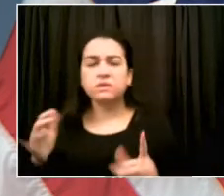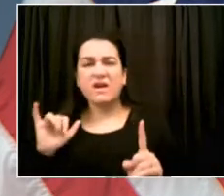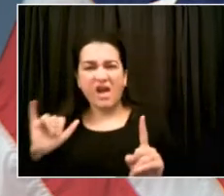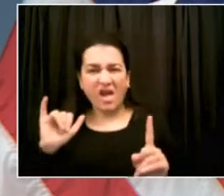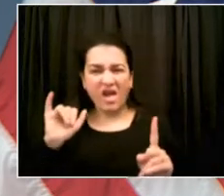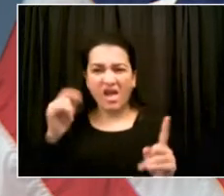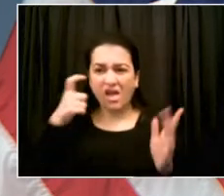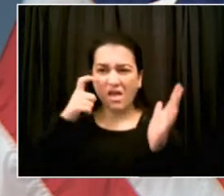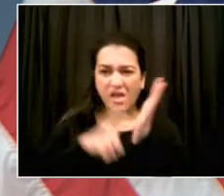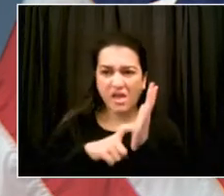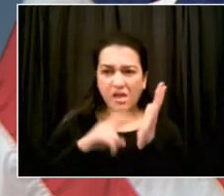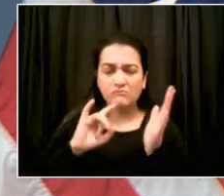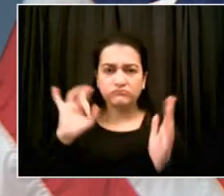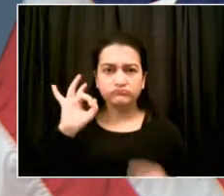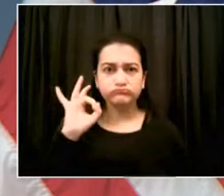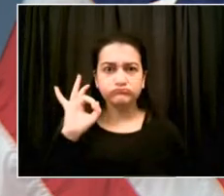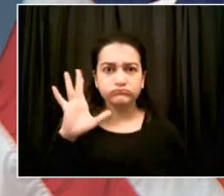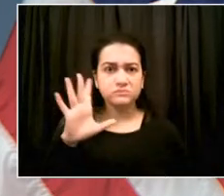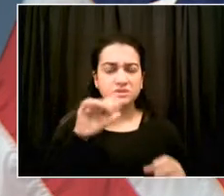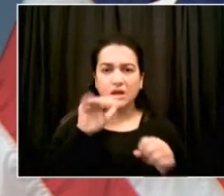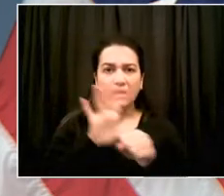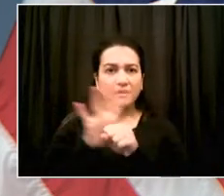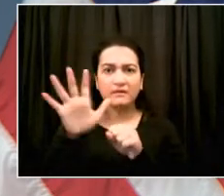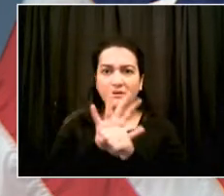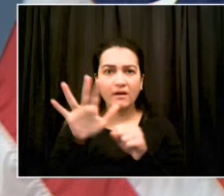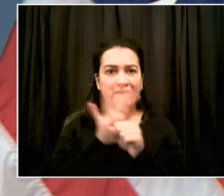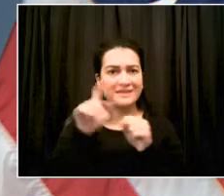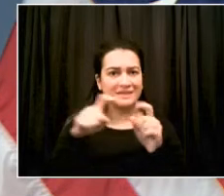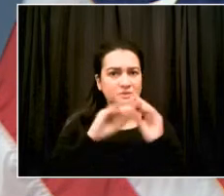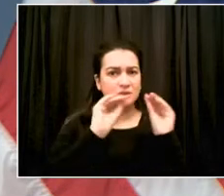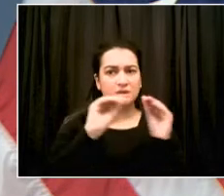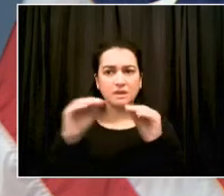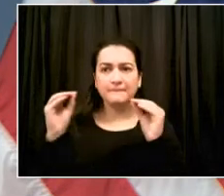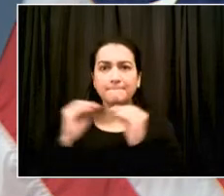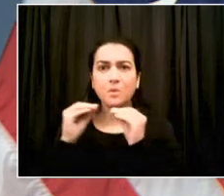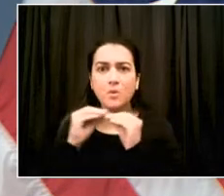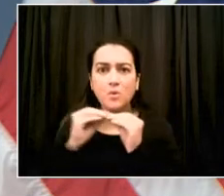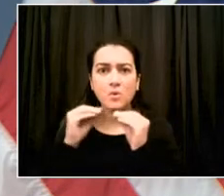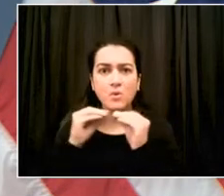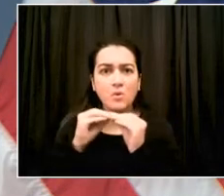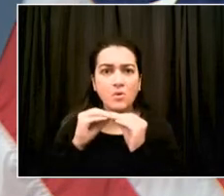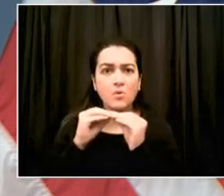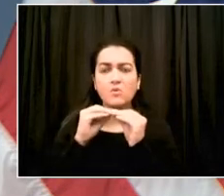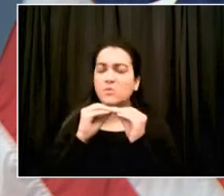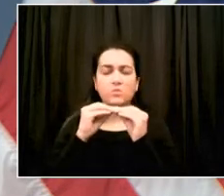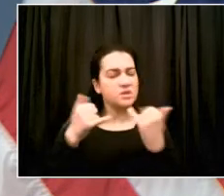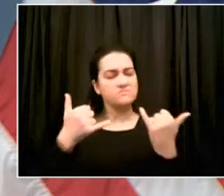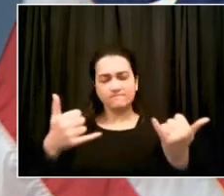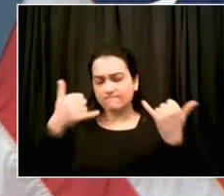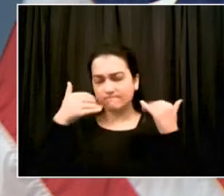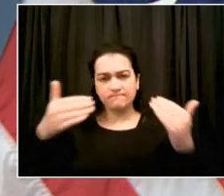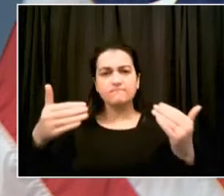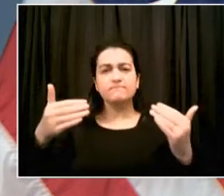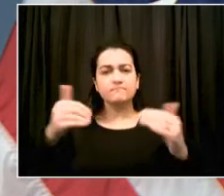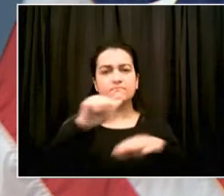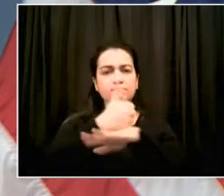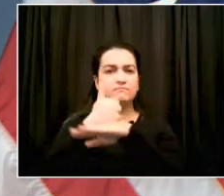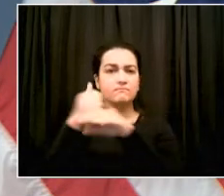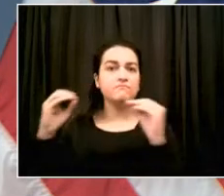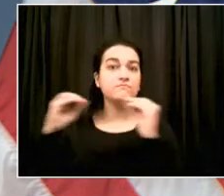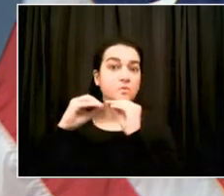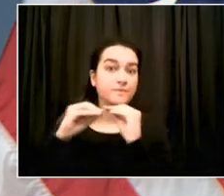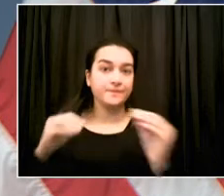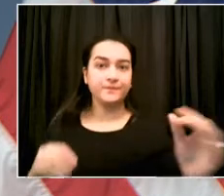challenges, under Your Home NYC, this administration's comprehensive approach to helping New